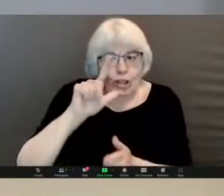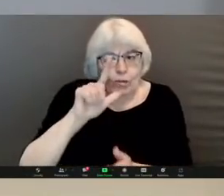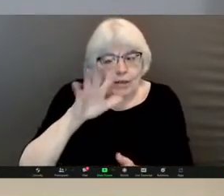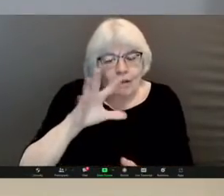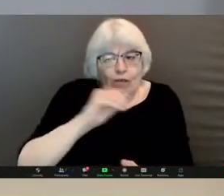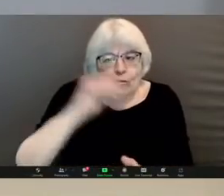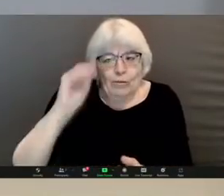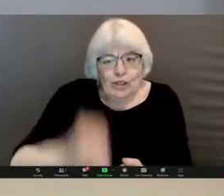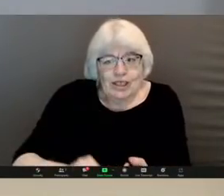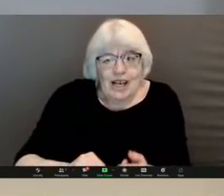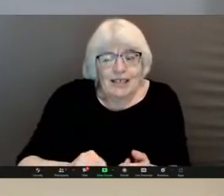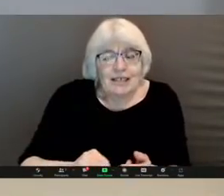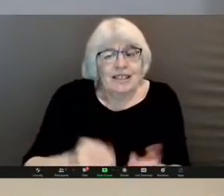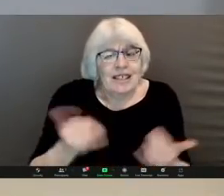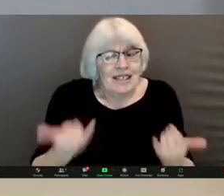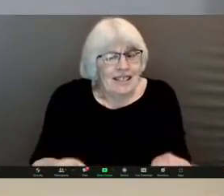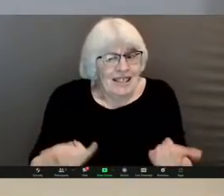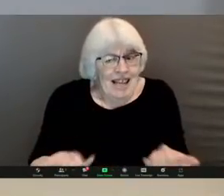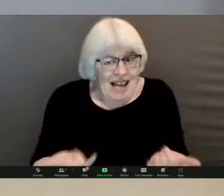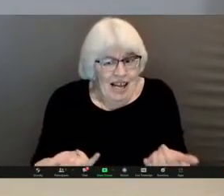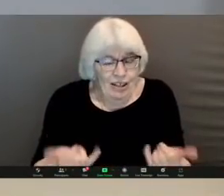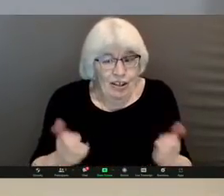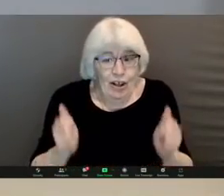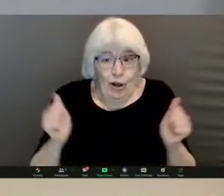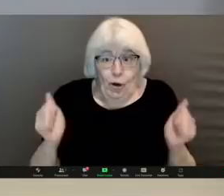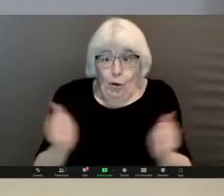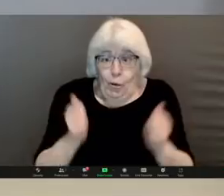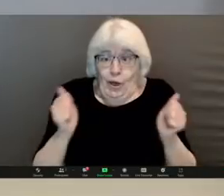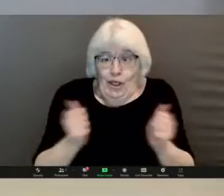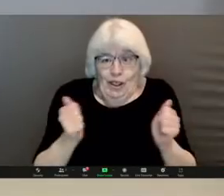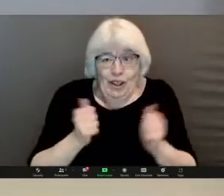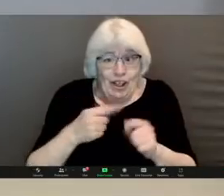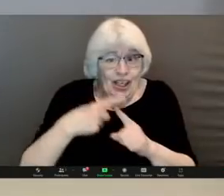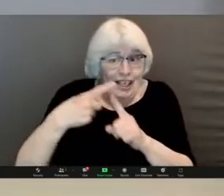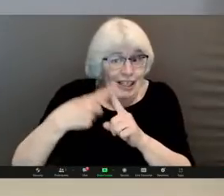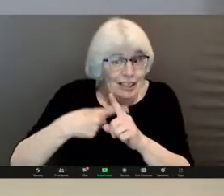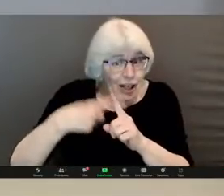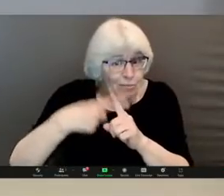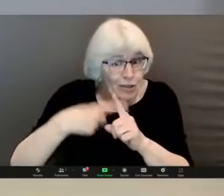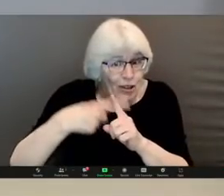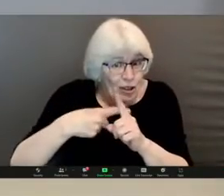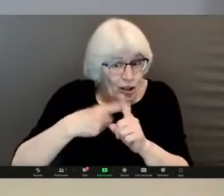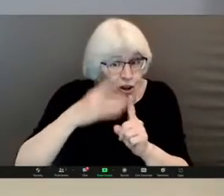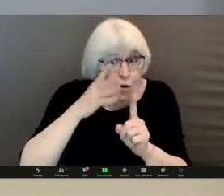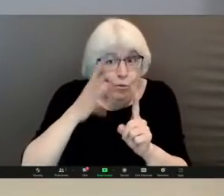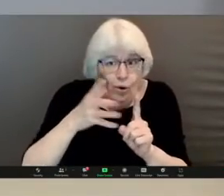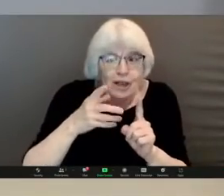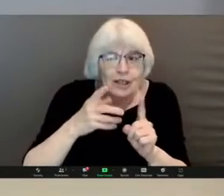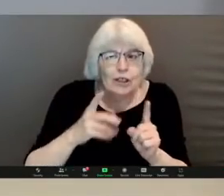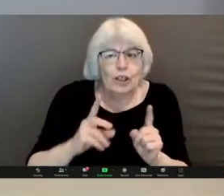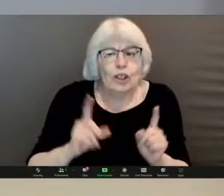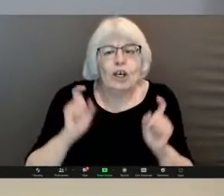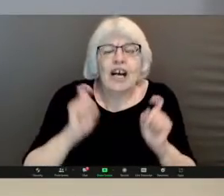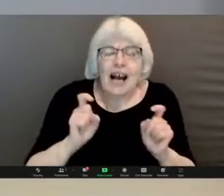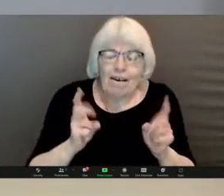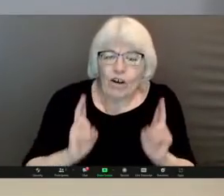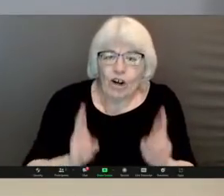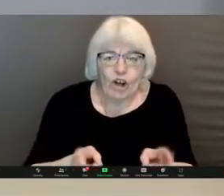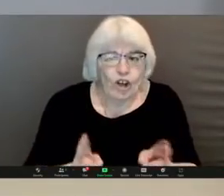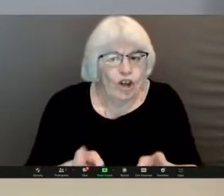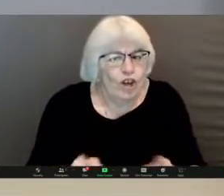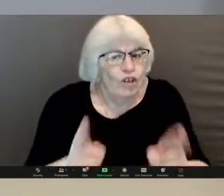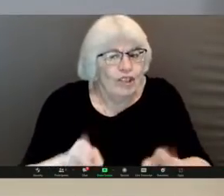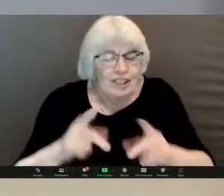narrowing quickly. All models and indicators suggest the 4th wave will be a challenge to health systems across the country, and